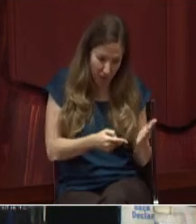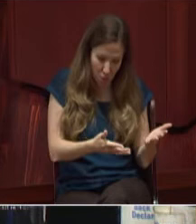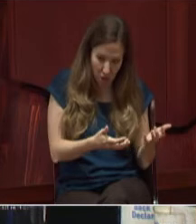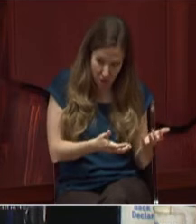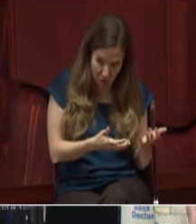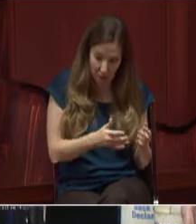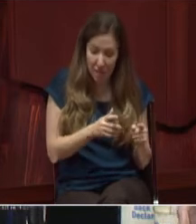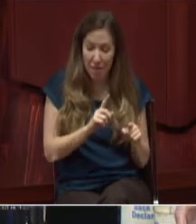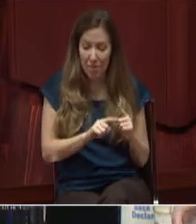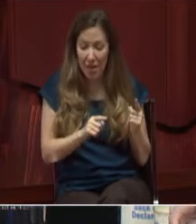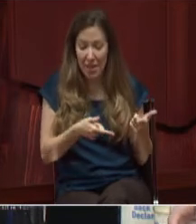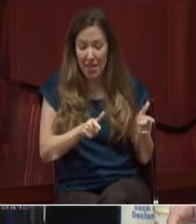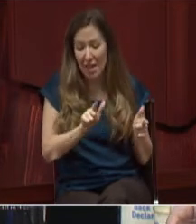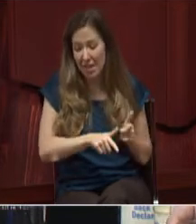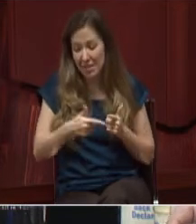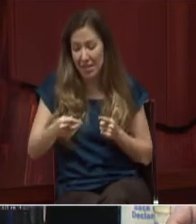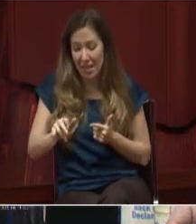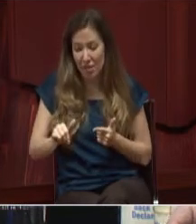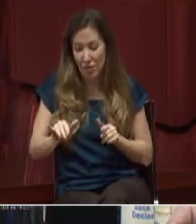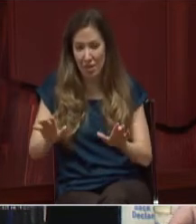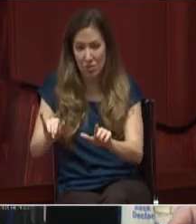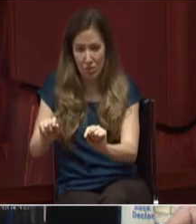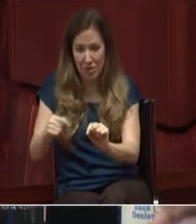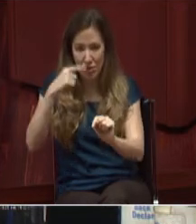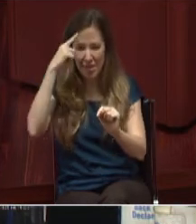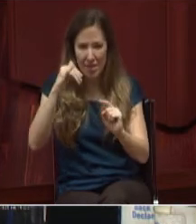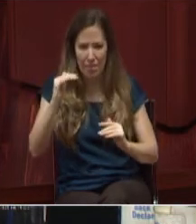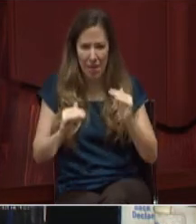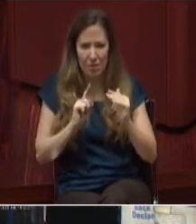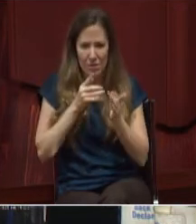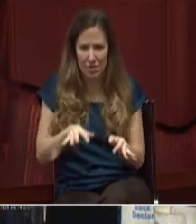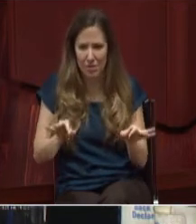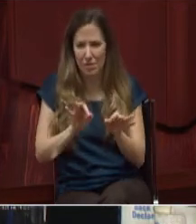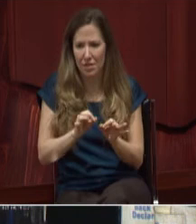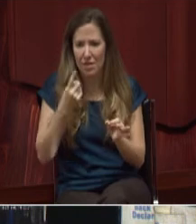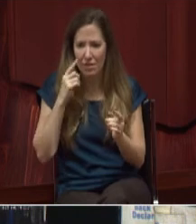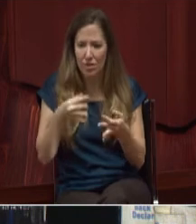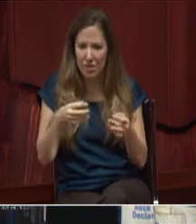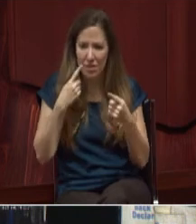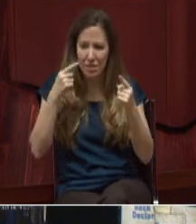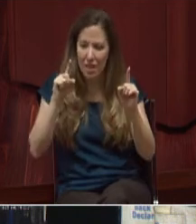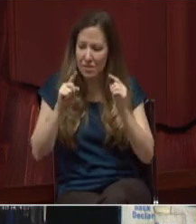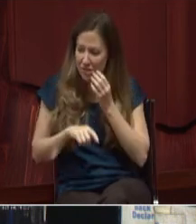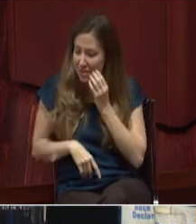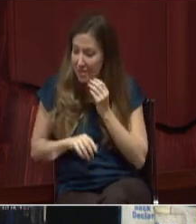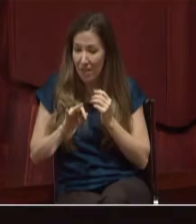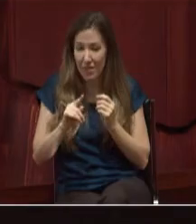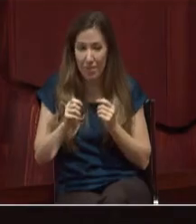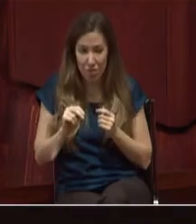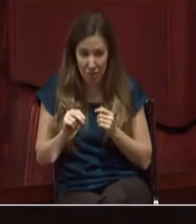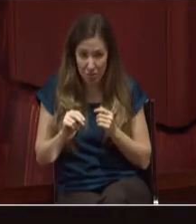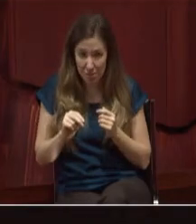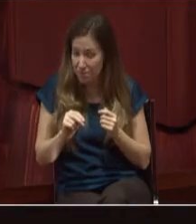letting Henry carry it out. And I think that balance was a crucial factor in the success of the administration. Dick, do you want to finish? And then we'll go to